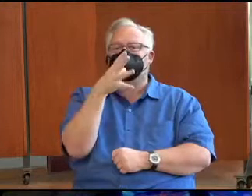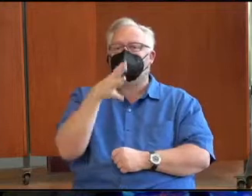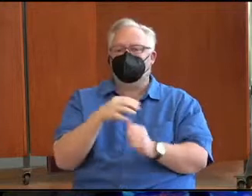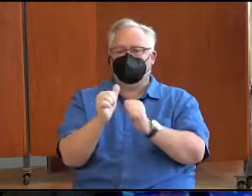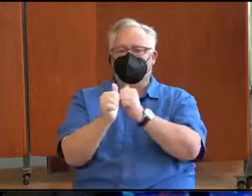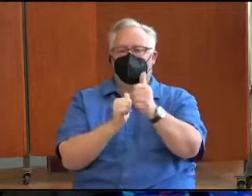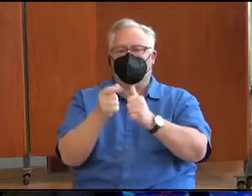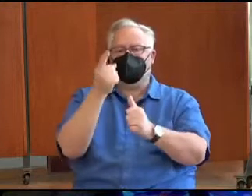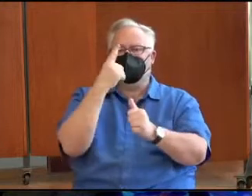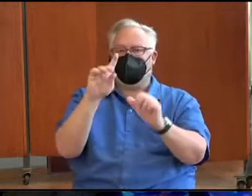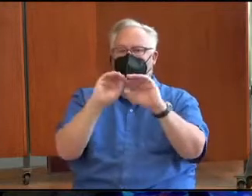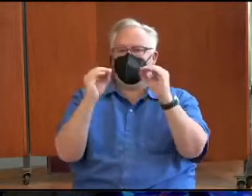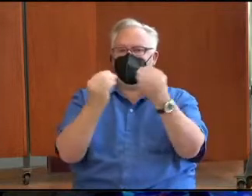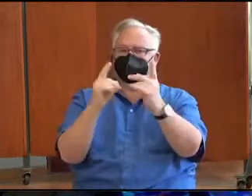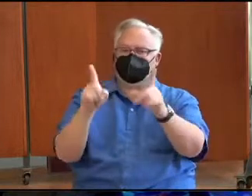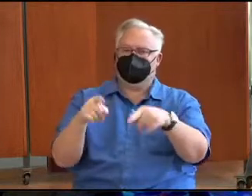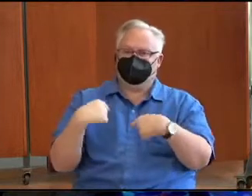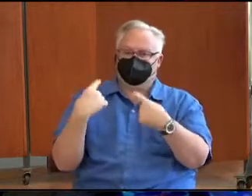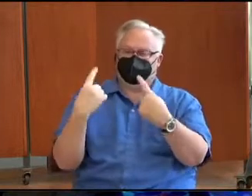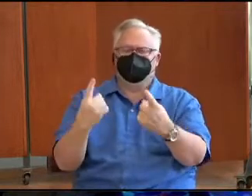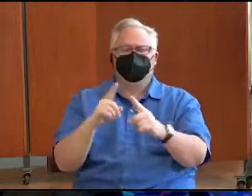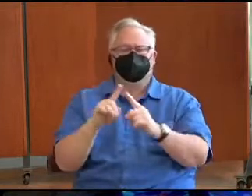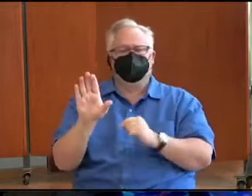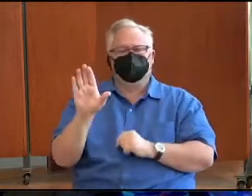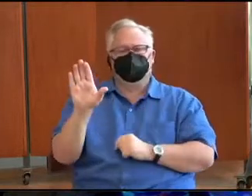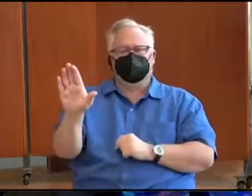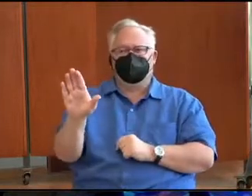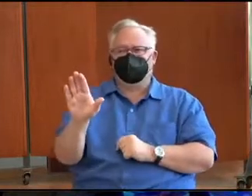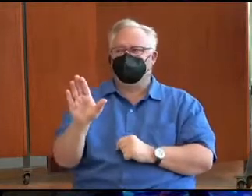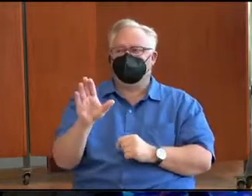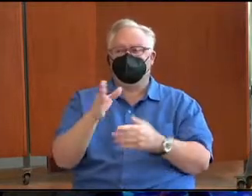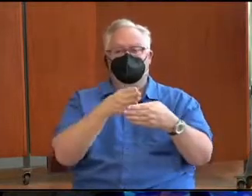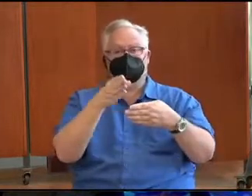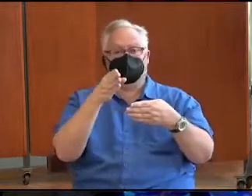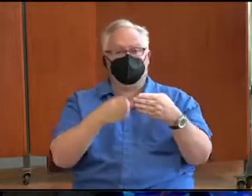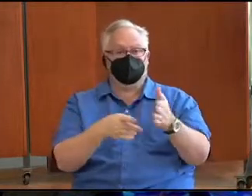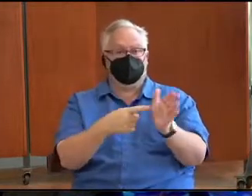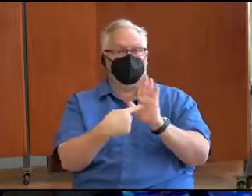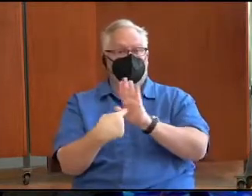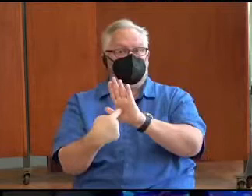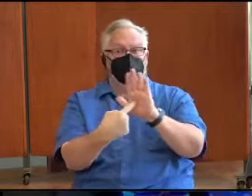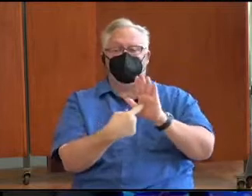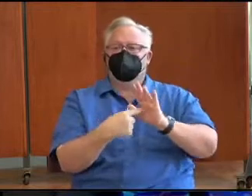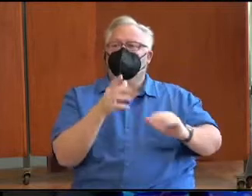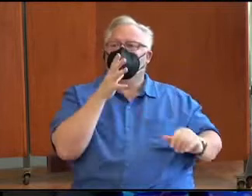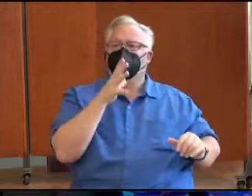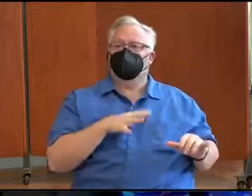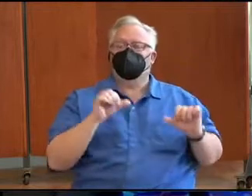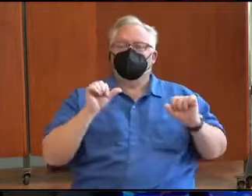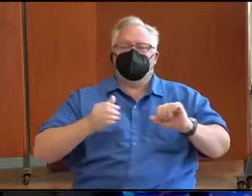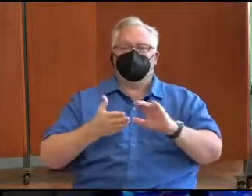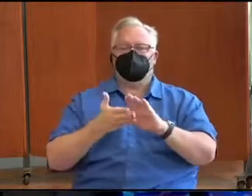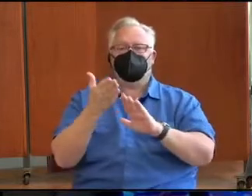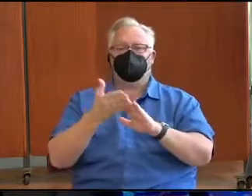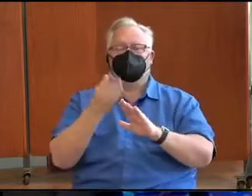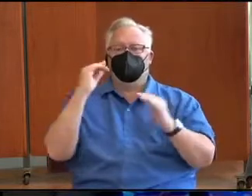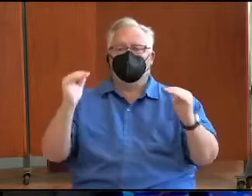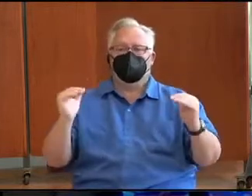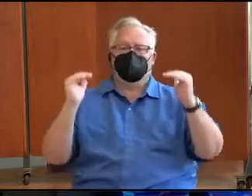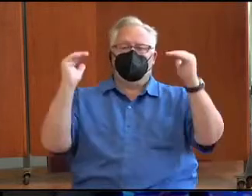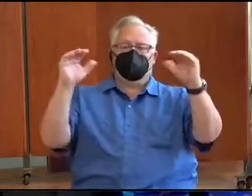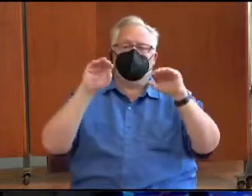run for that office. But her result showed us that a woman could run for high